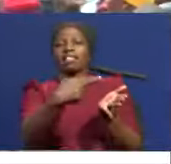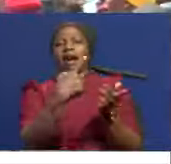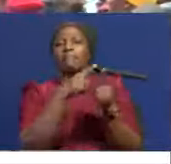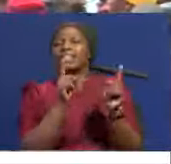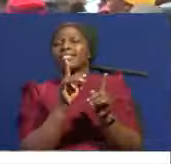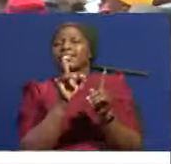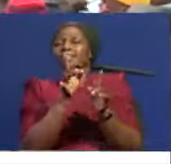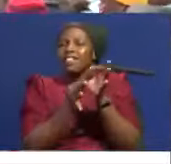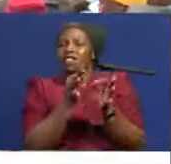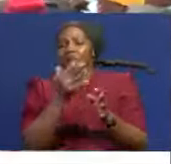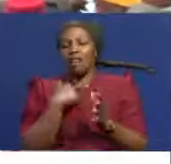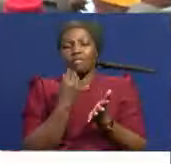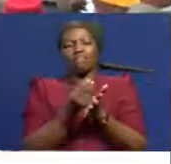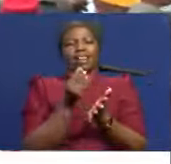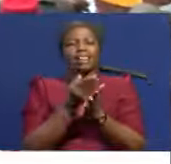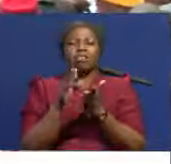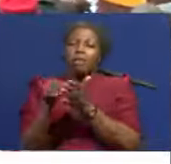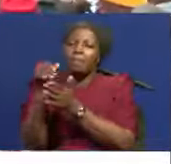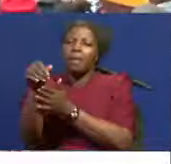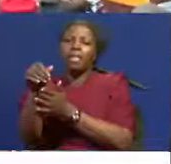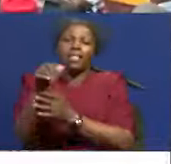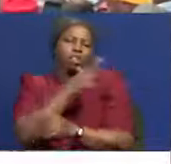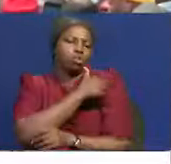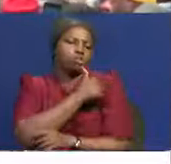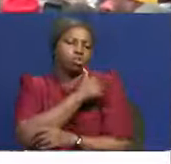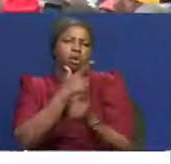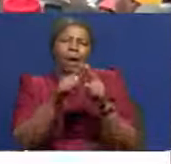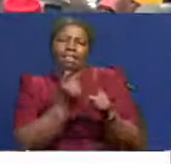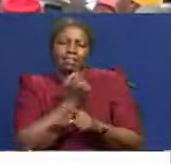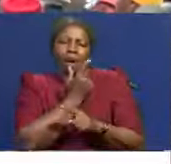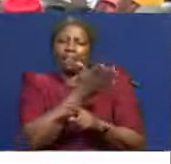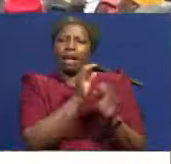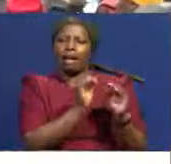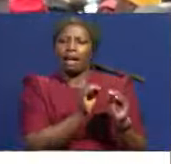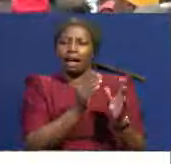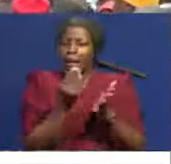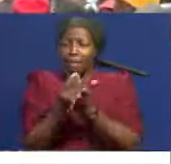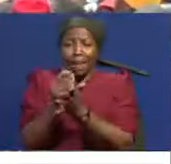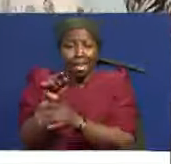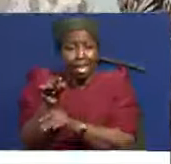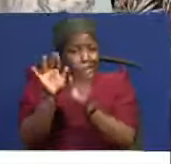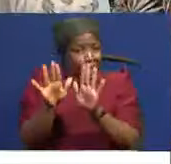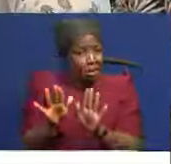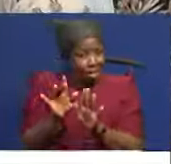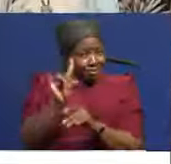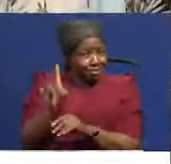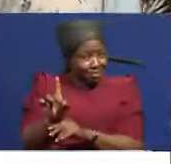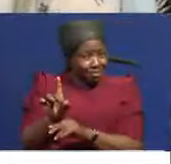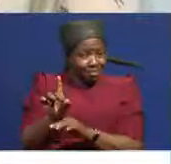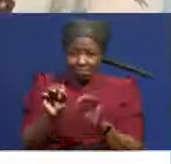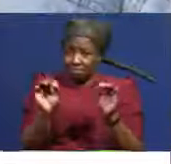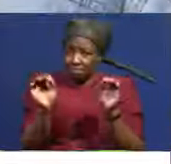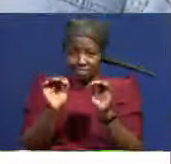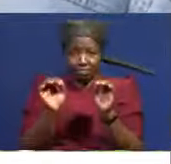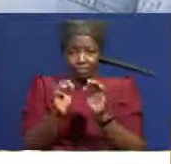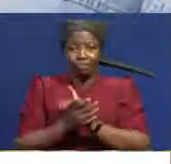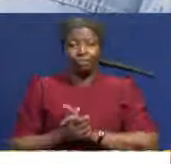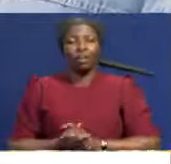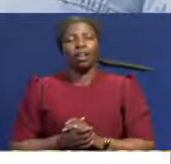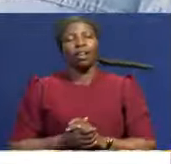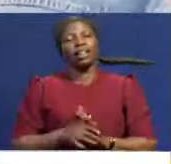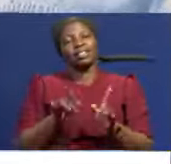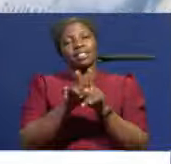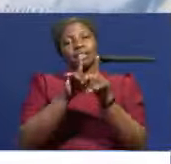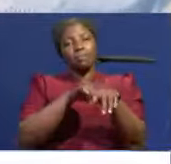ya kumlipia mwananchi, kama hakuna dawa hospitali, si hiyo pesa itakuwa haina maana? In the meantime, minority leader